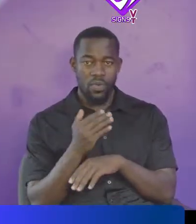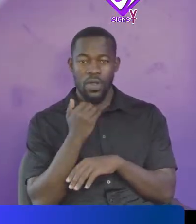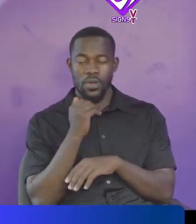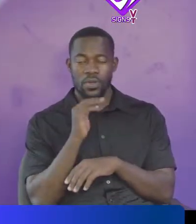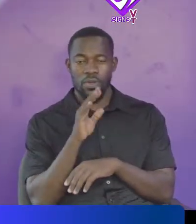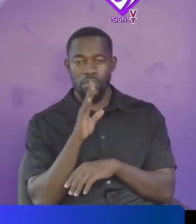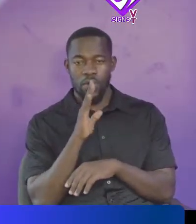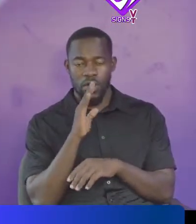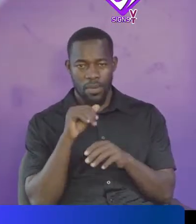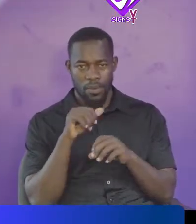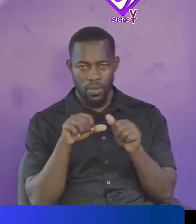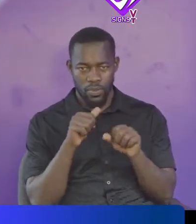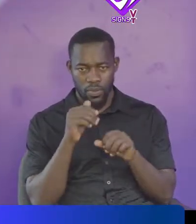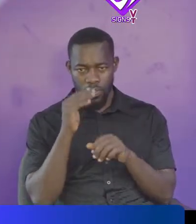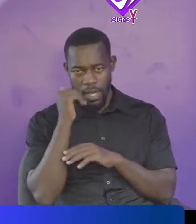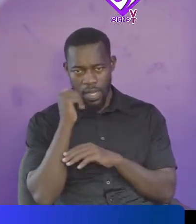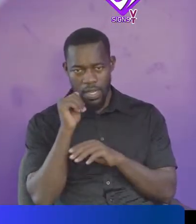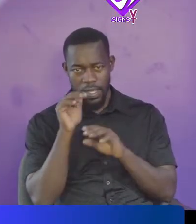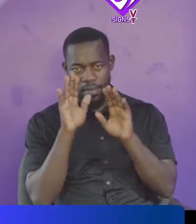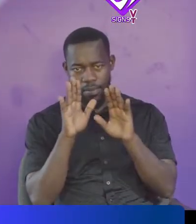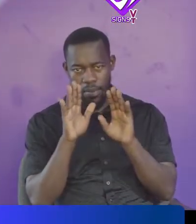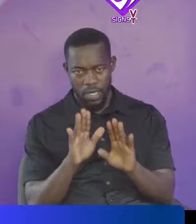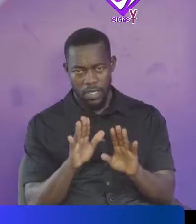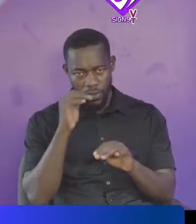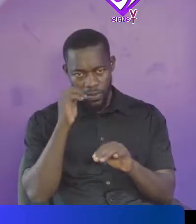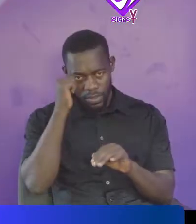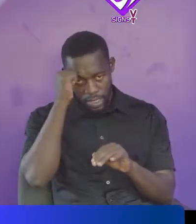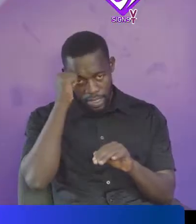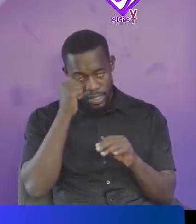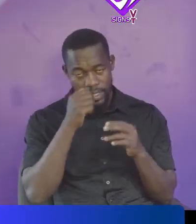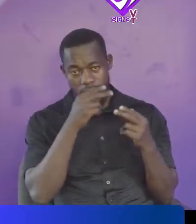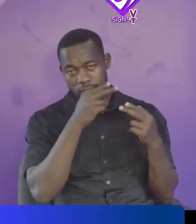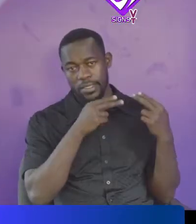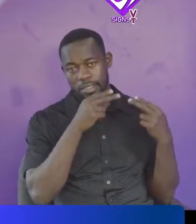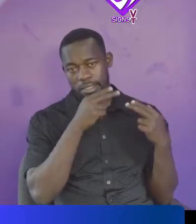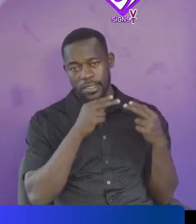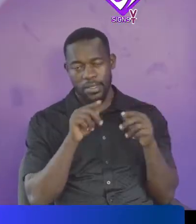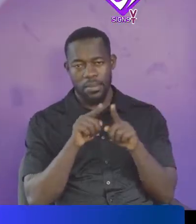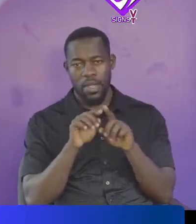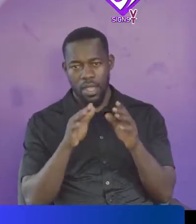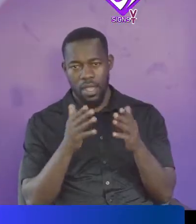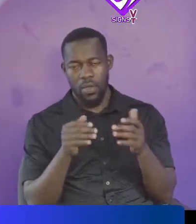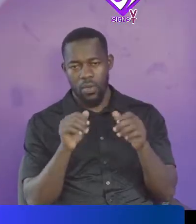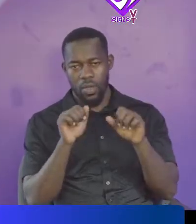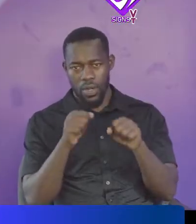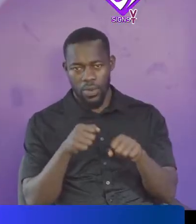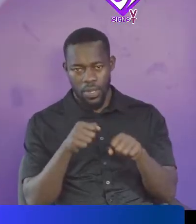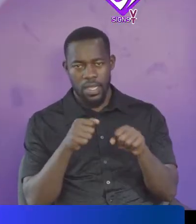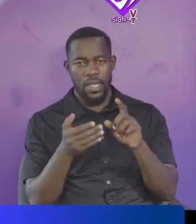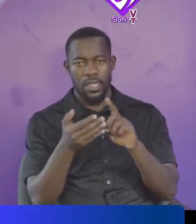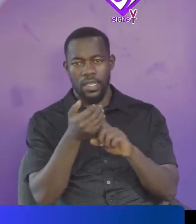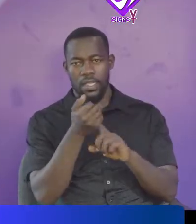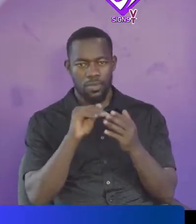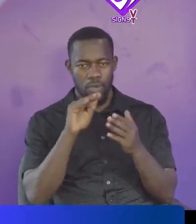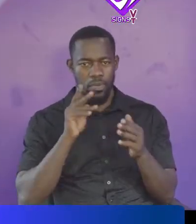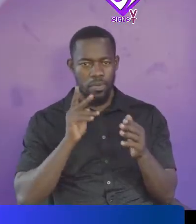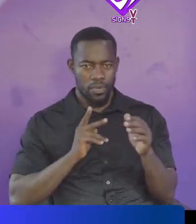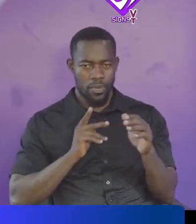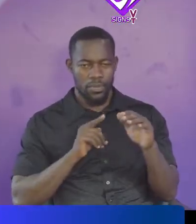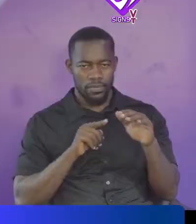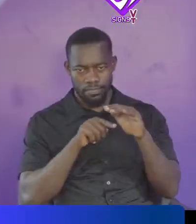it important to study our heritage, and how can we get more people to go to the National Archives? Because